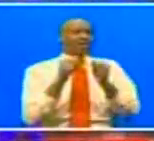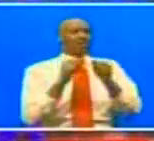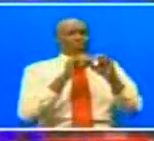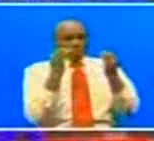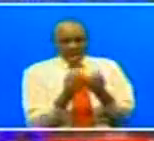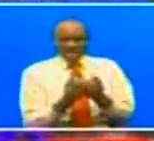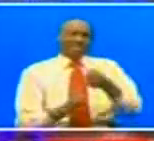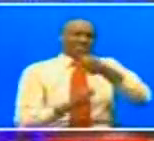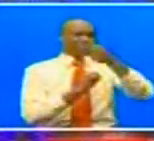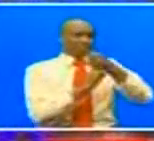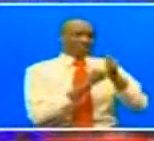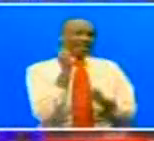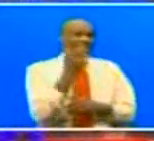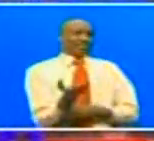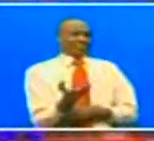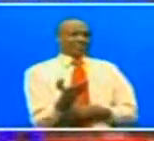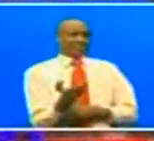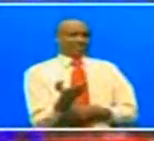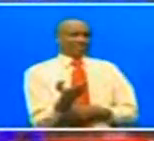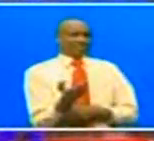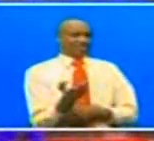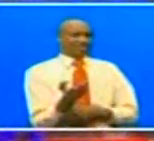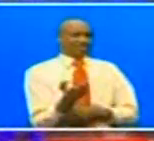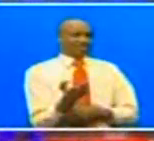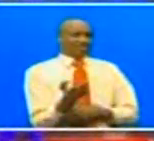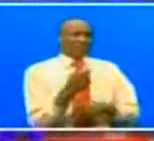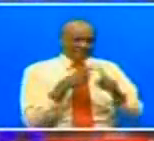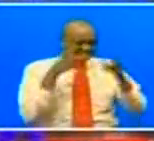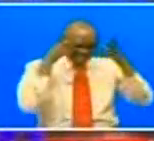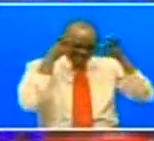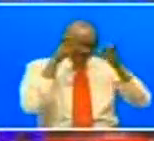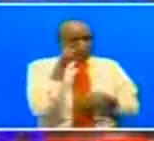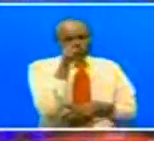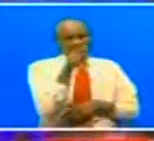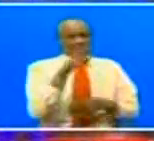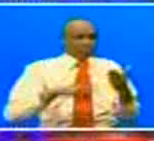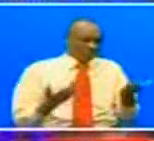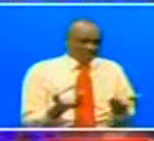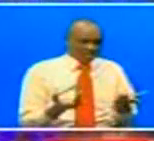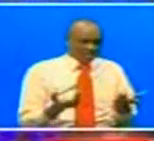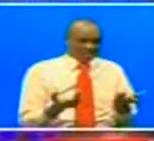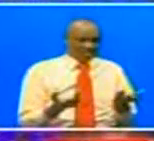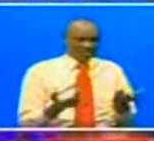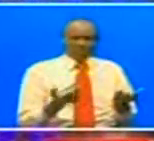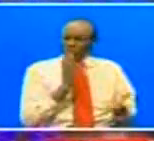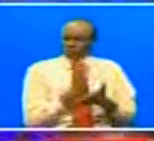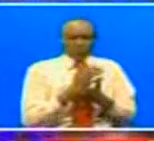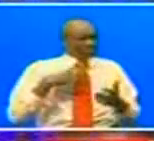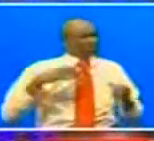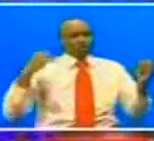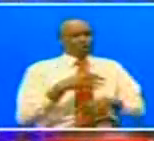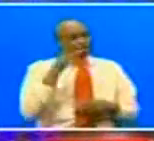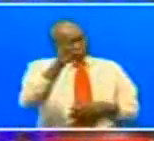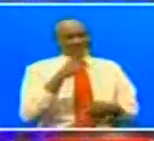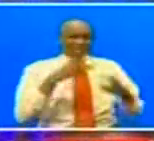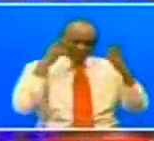Queen has sent a message of condolences. The evil that was perpetrated outrages everyone. In